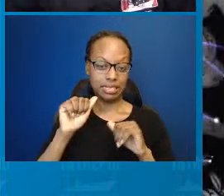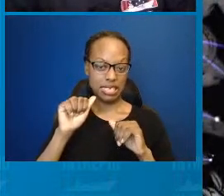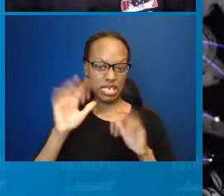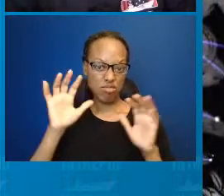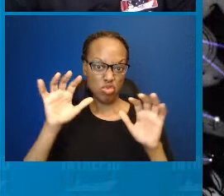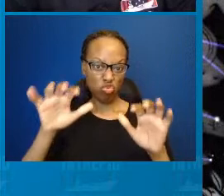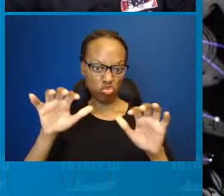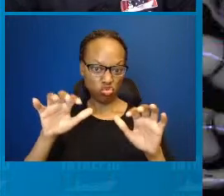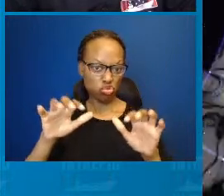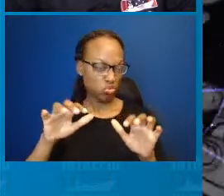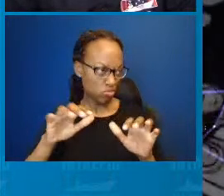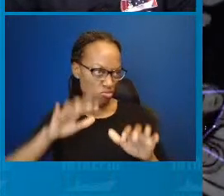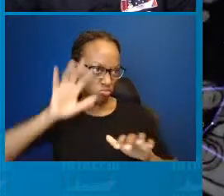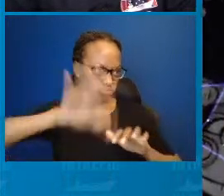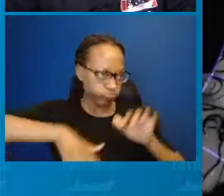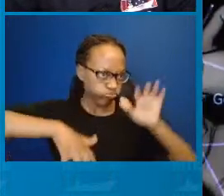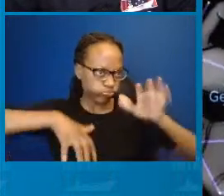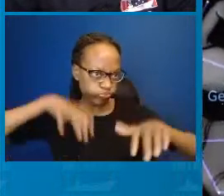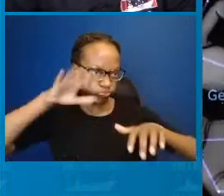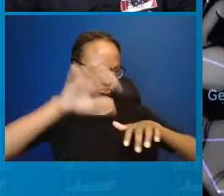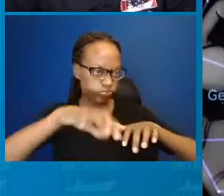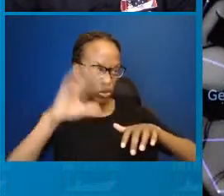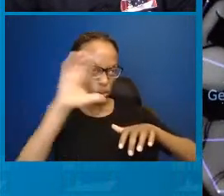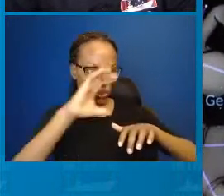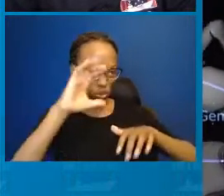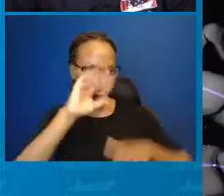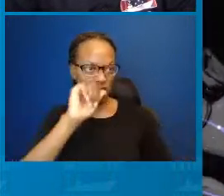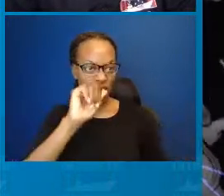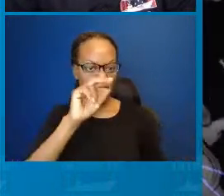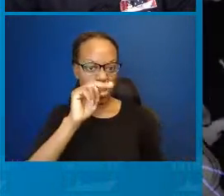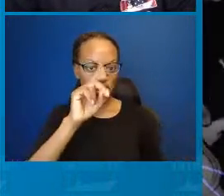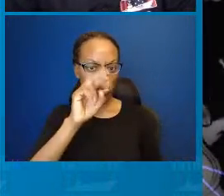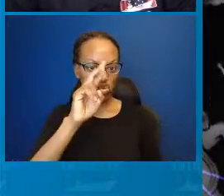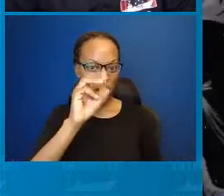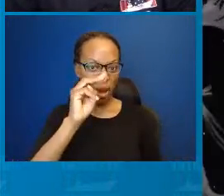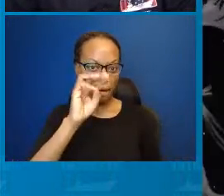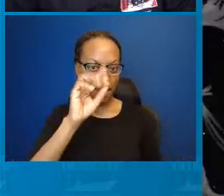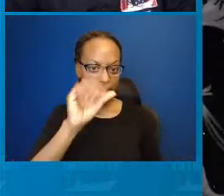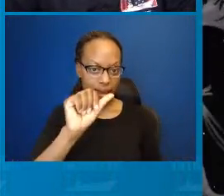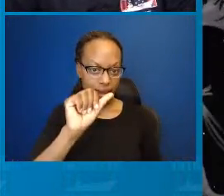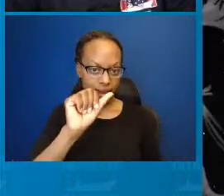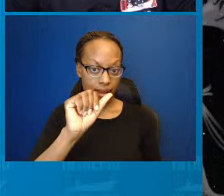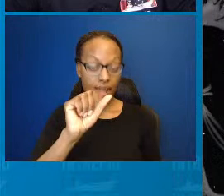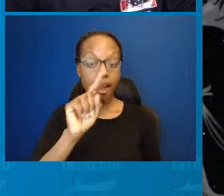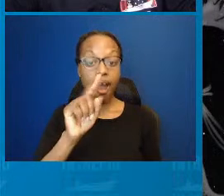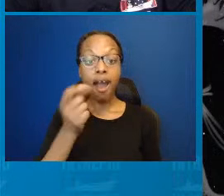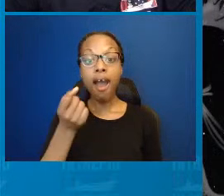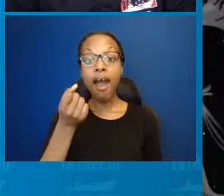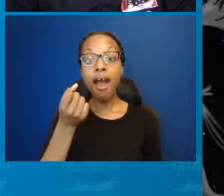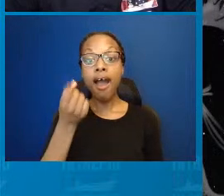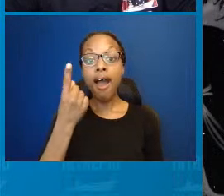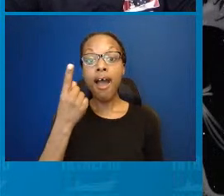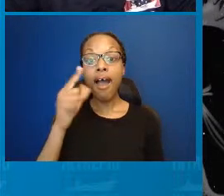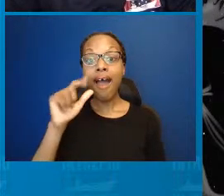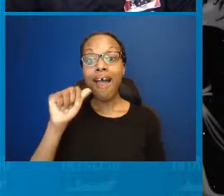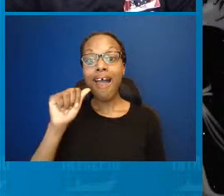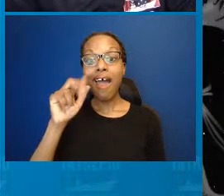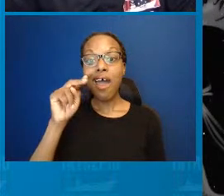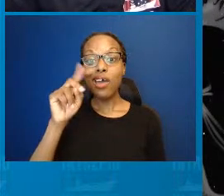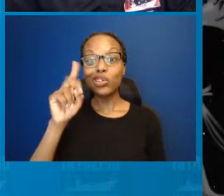Andromeda. Now, Andromeda, though, she had a little boyfriend. Right next to her here is